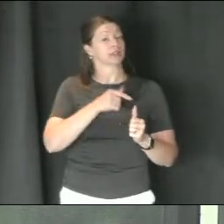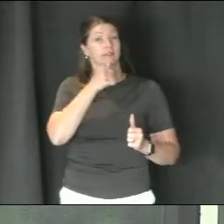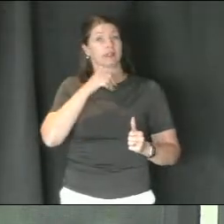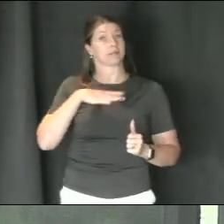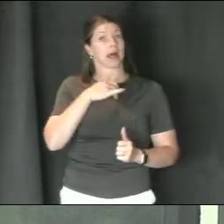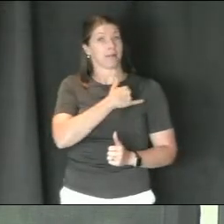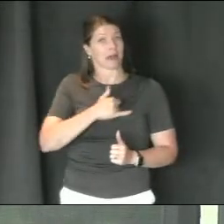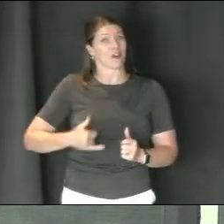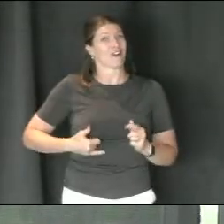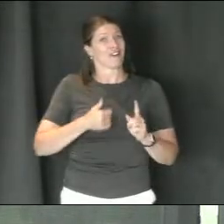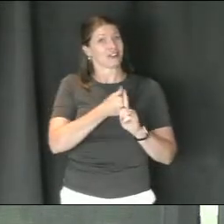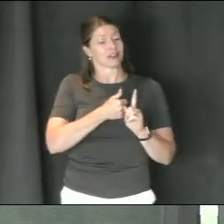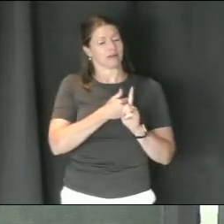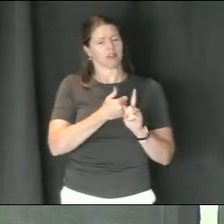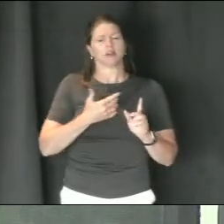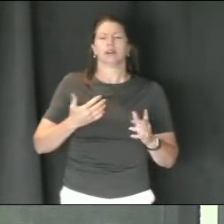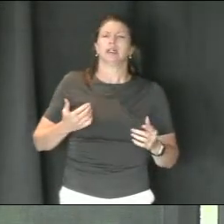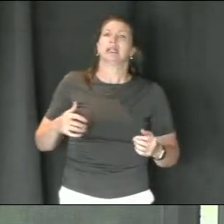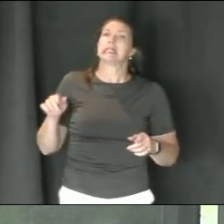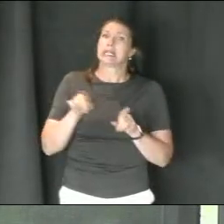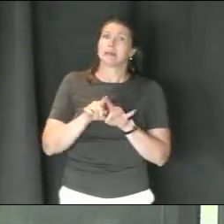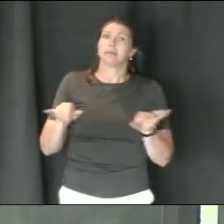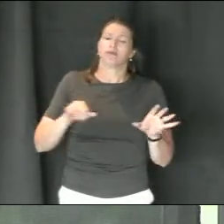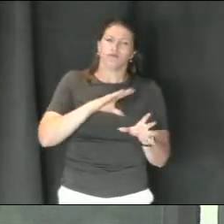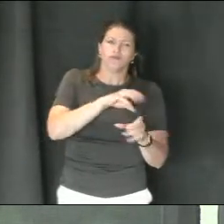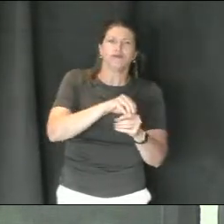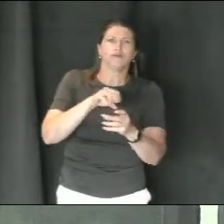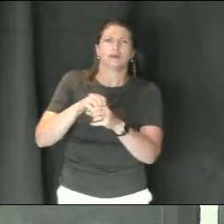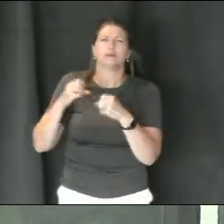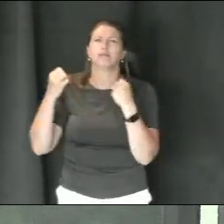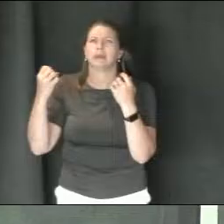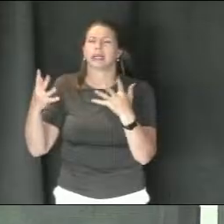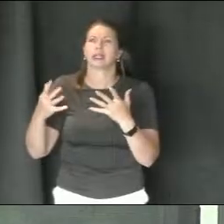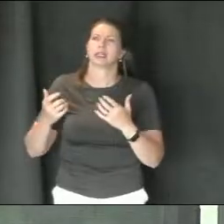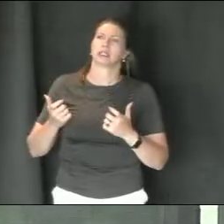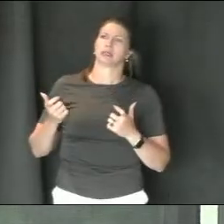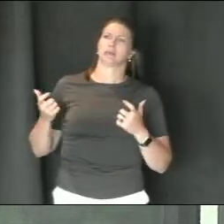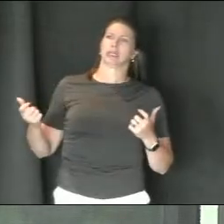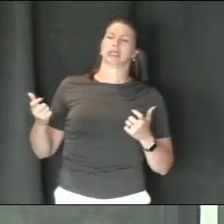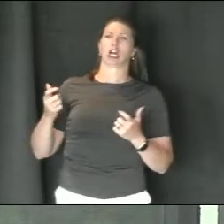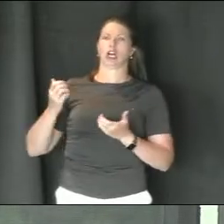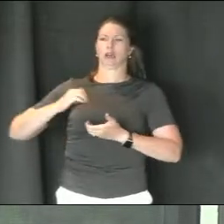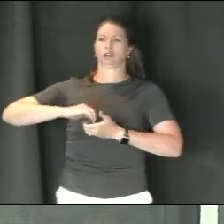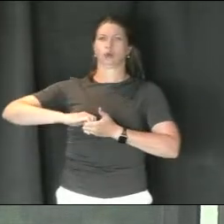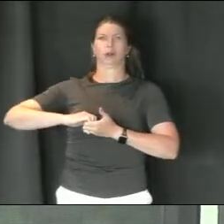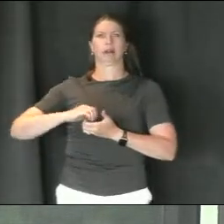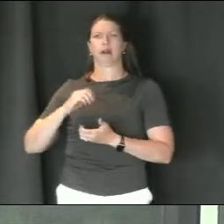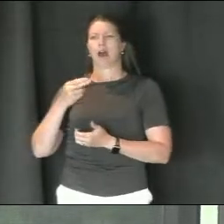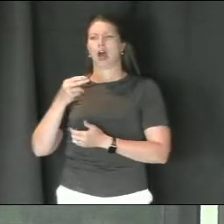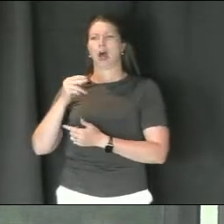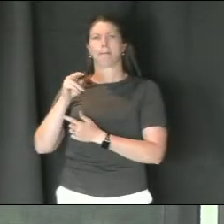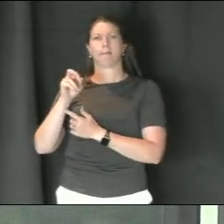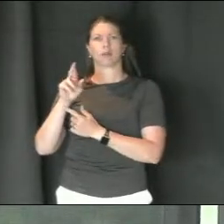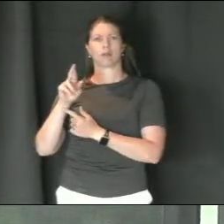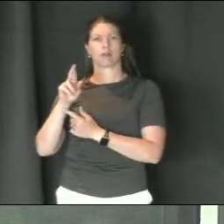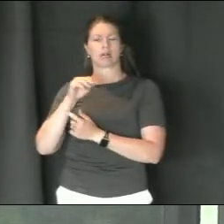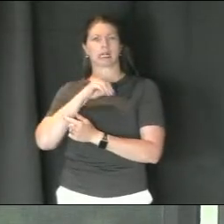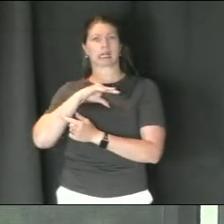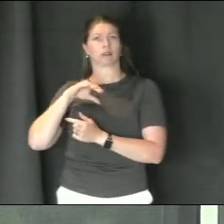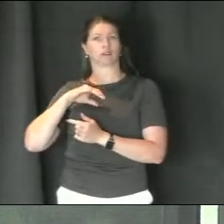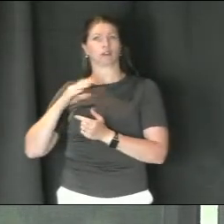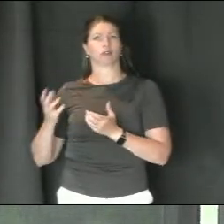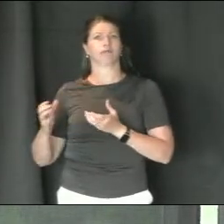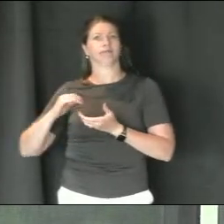to many different roles over the years as a member and president of the Great Humber Joint Council, an active member of the Federation of Canadian